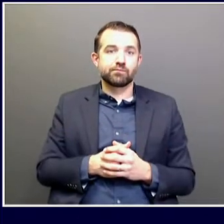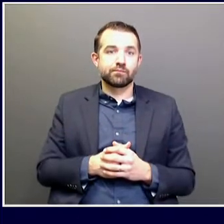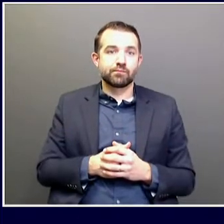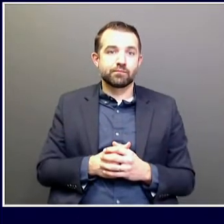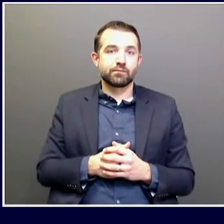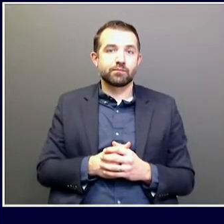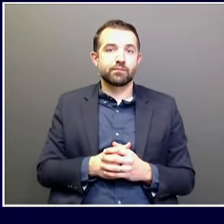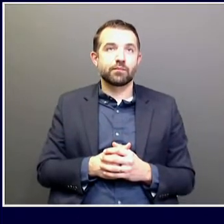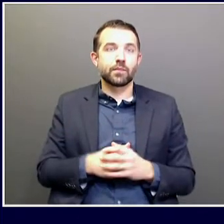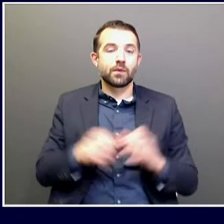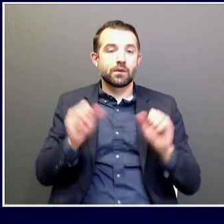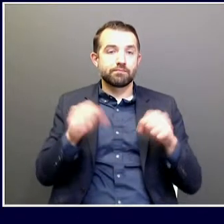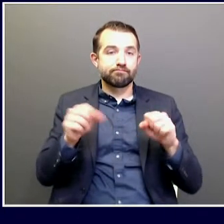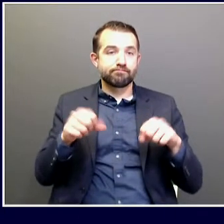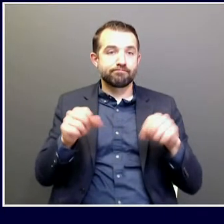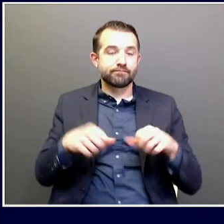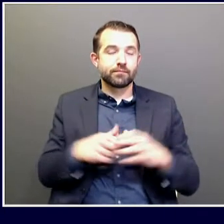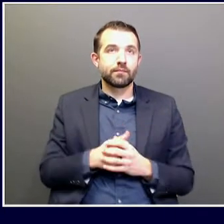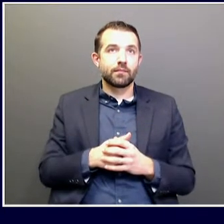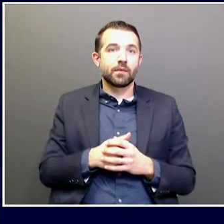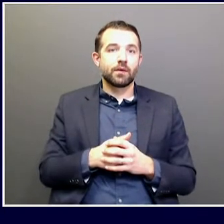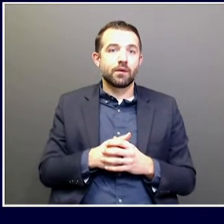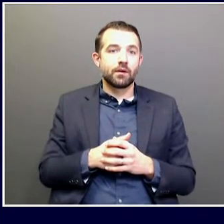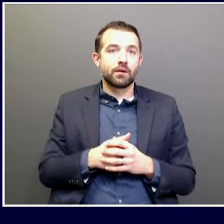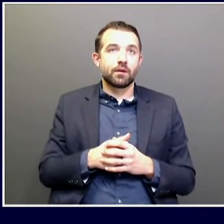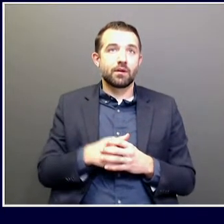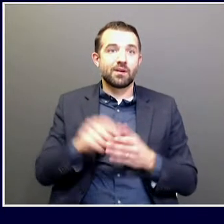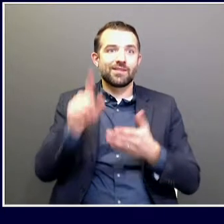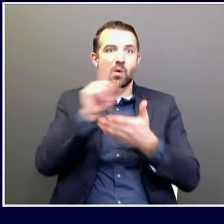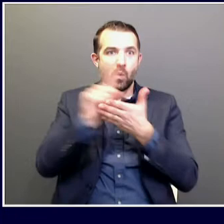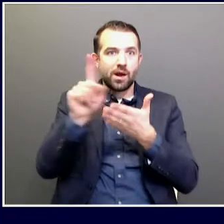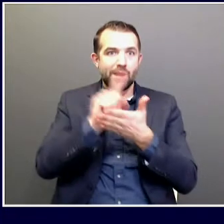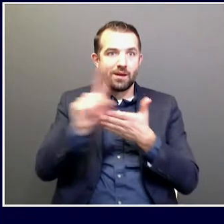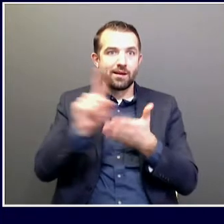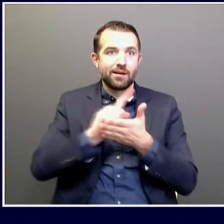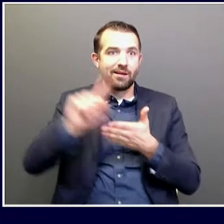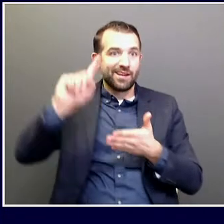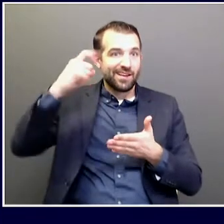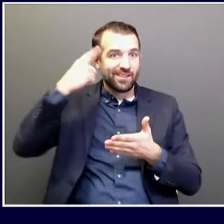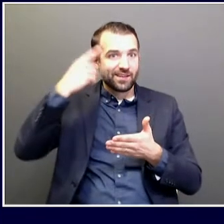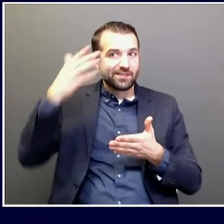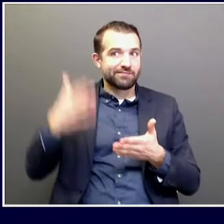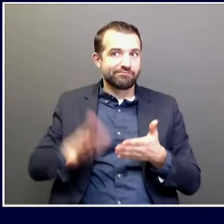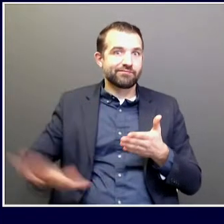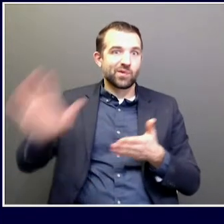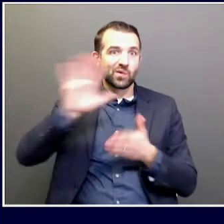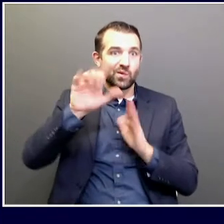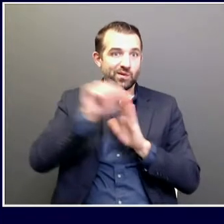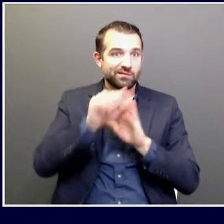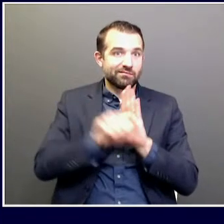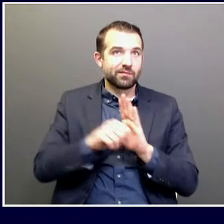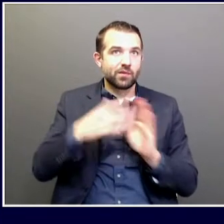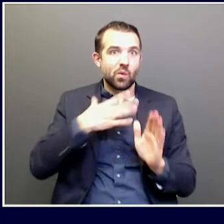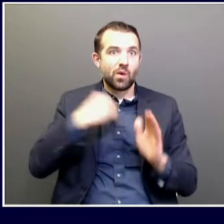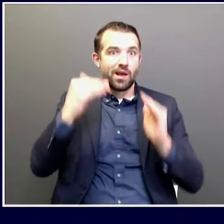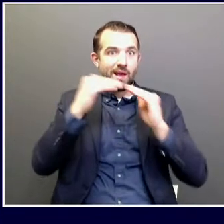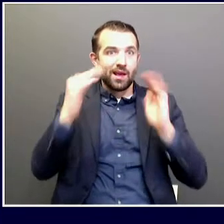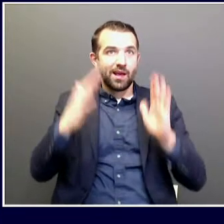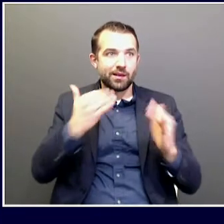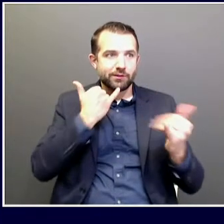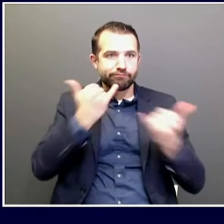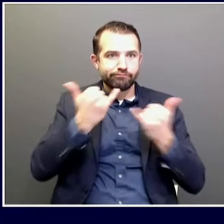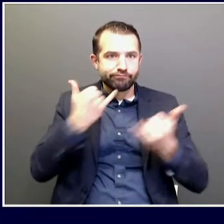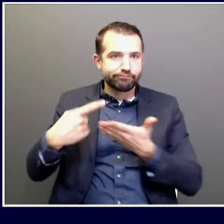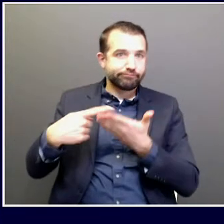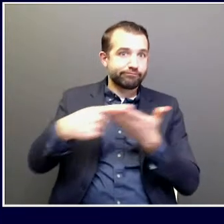Yeah, I mean, we're on weekly calls with other governors across the country and with the White House talking about regional and